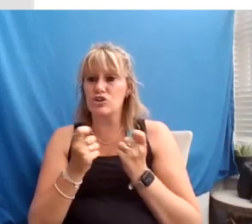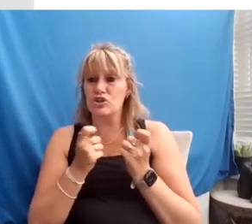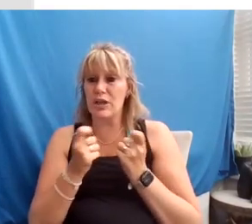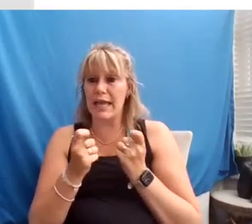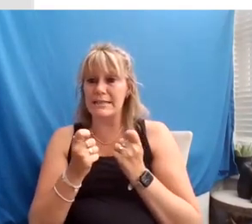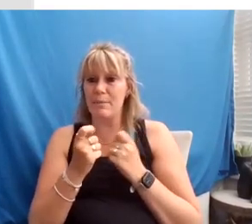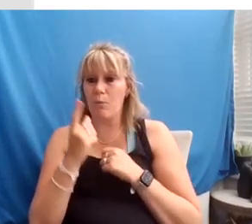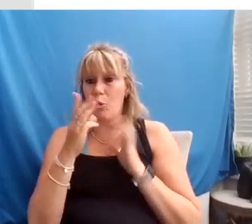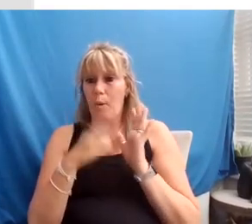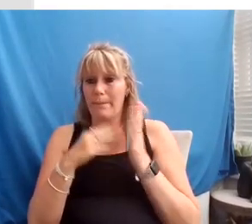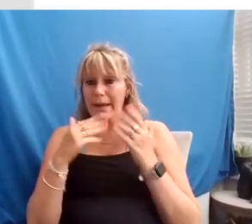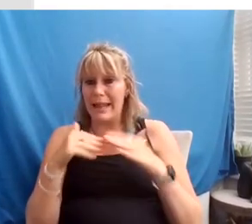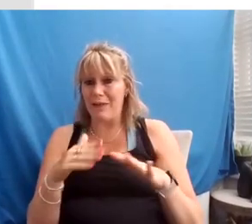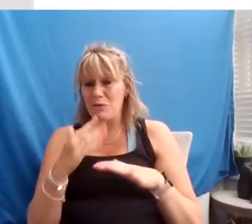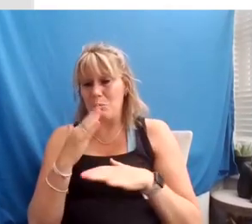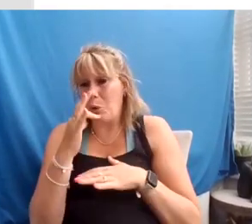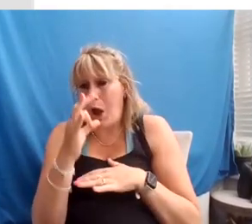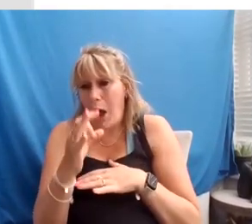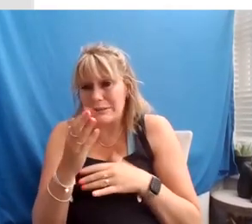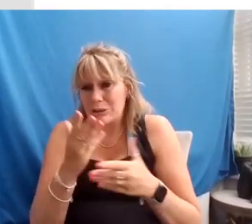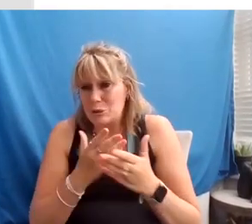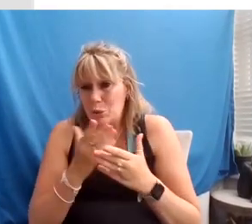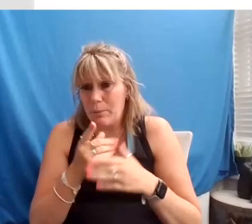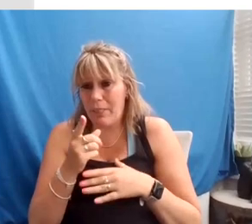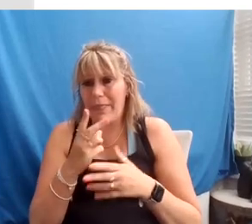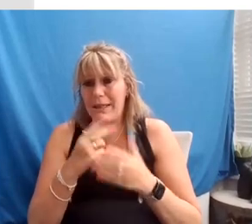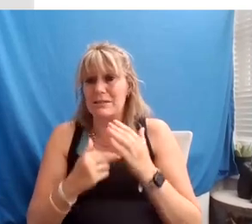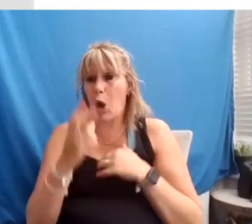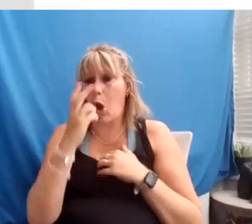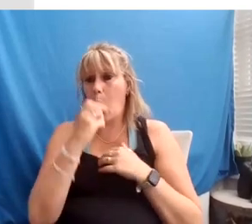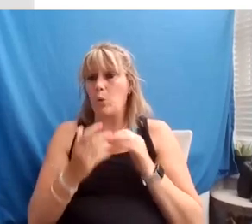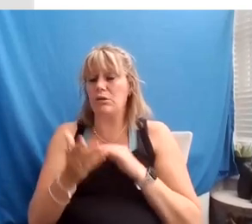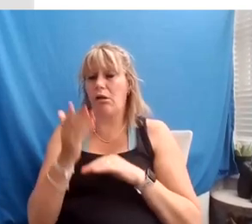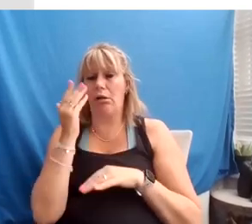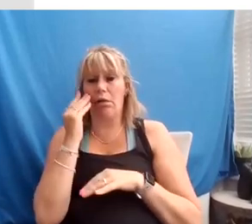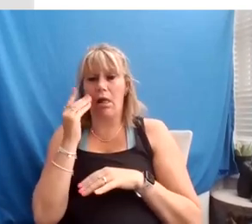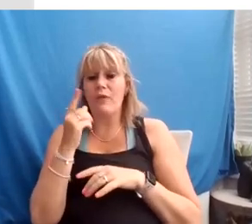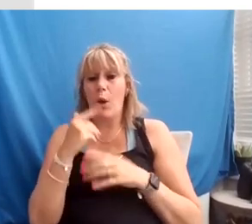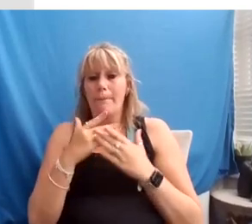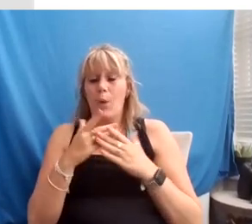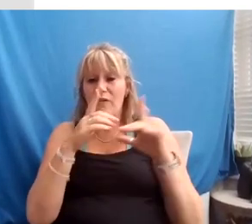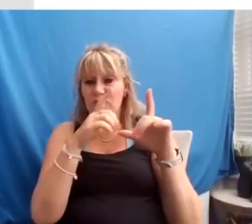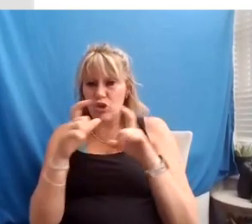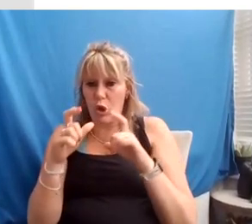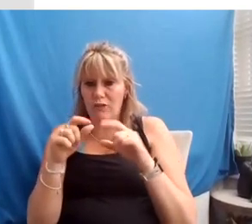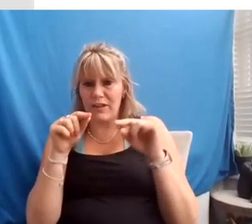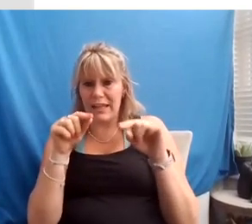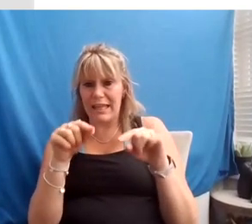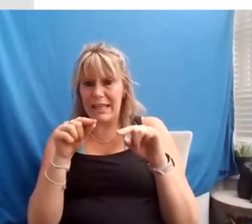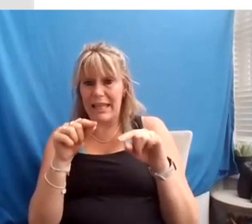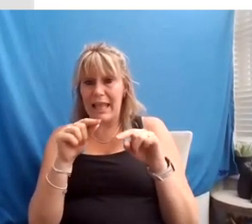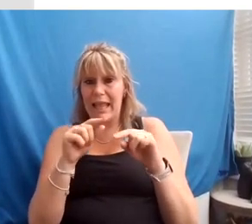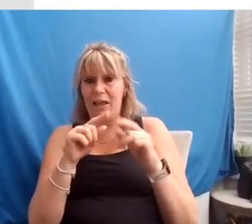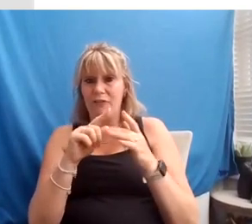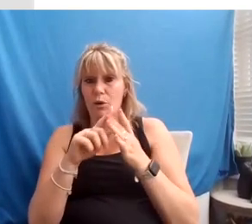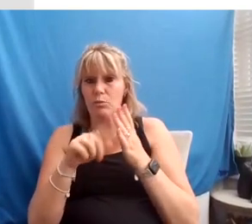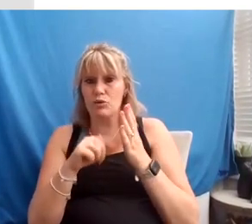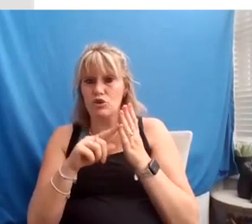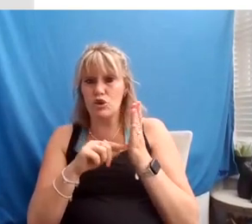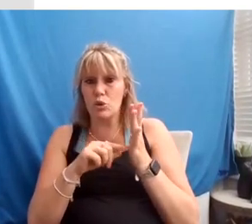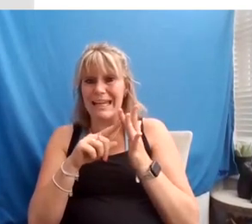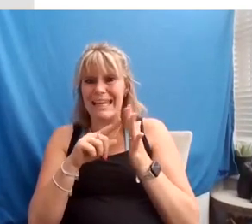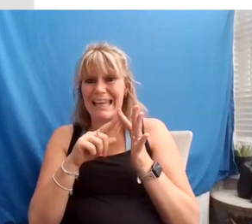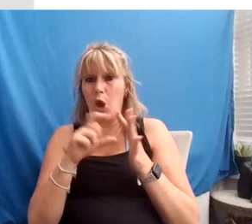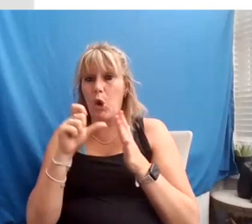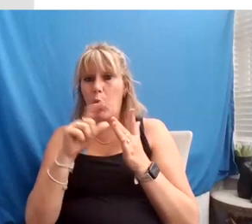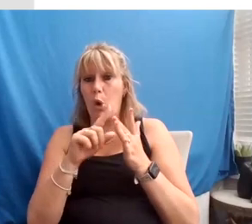Julie to talk about that. That's an older piece. We've got some more photography in here. This is from Julie Cordell. This is a